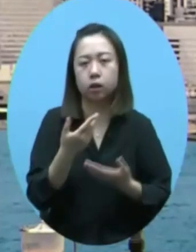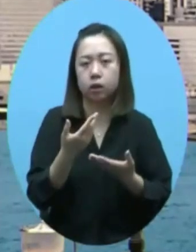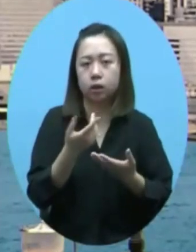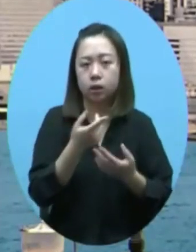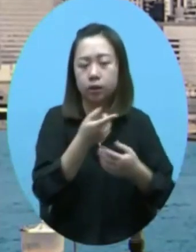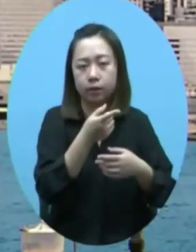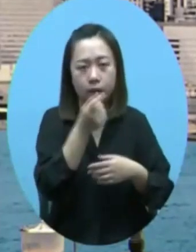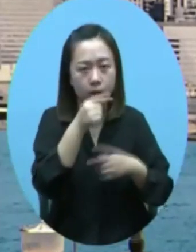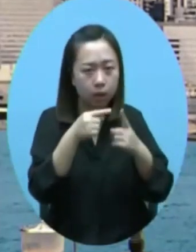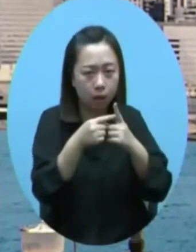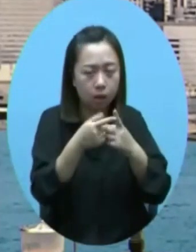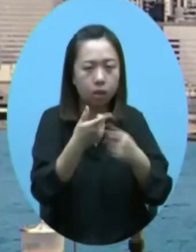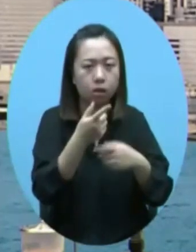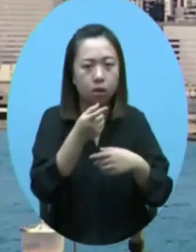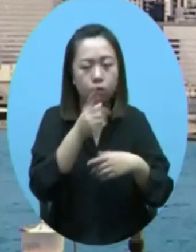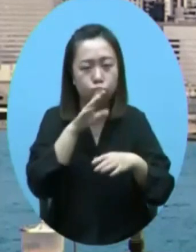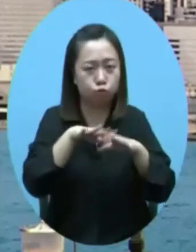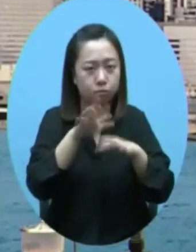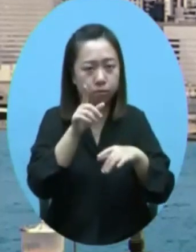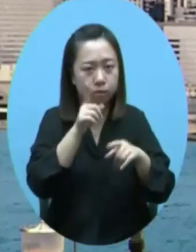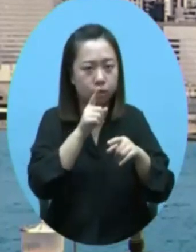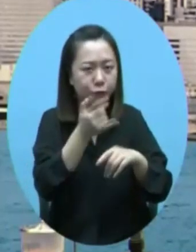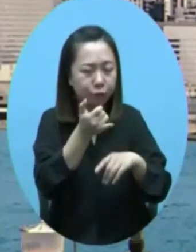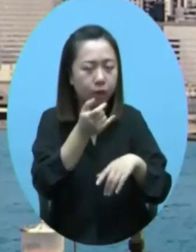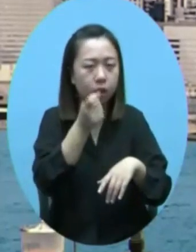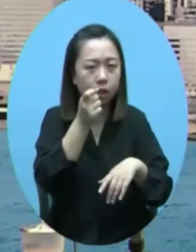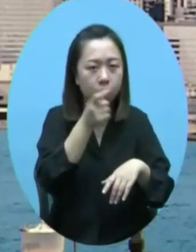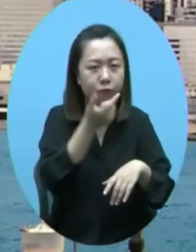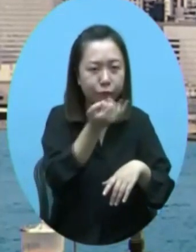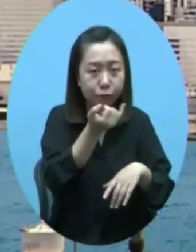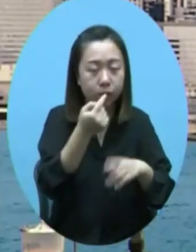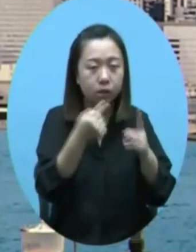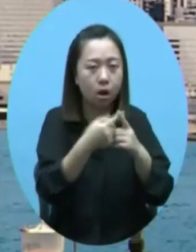We made inquiries to these cases. Some of the cases,